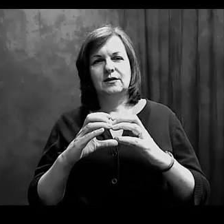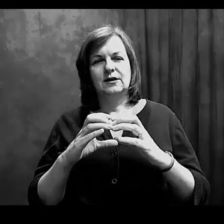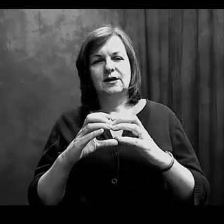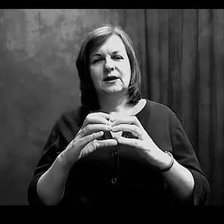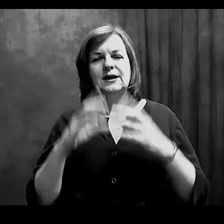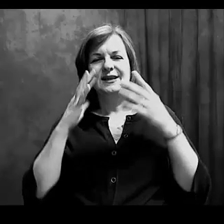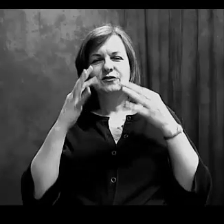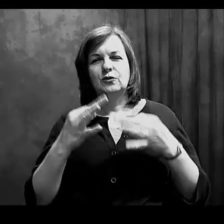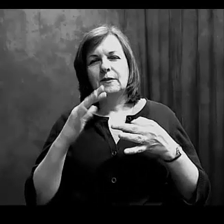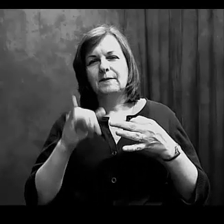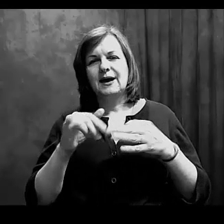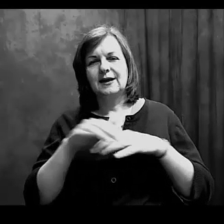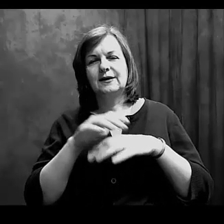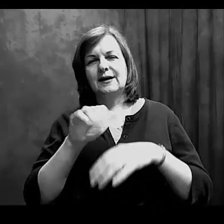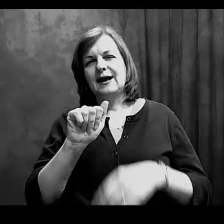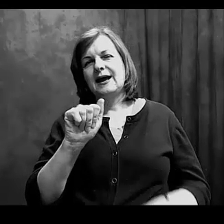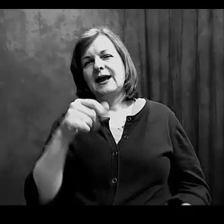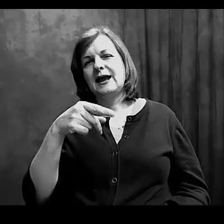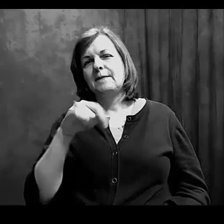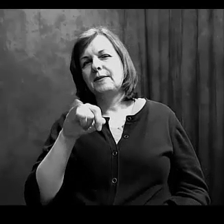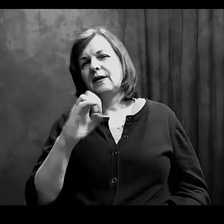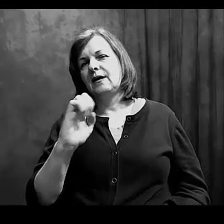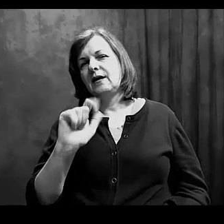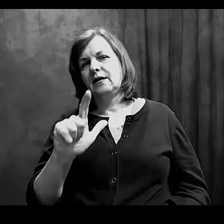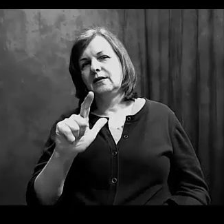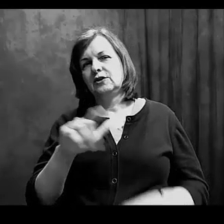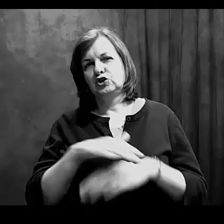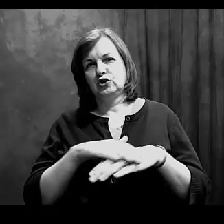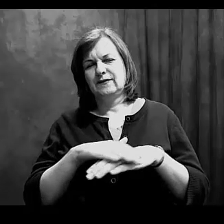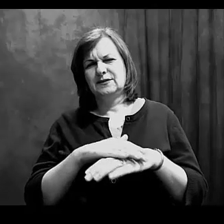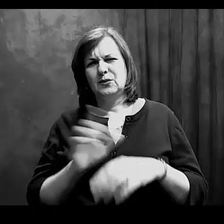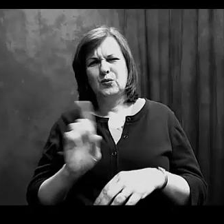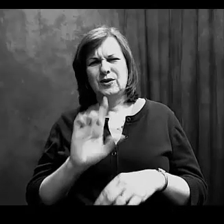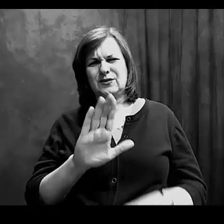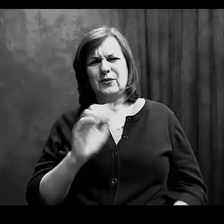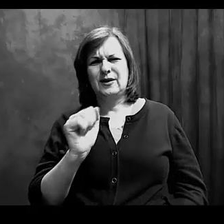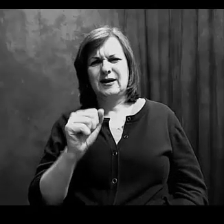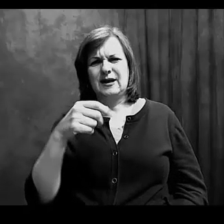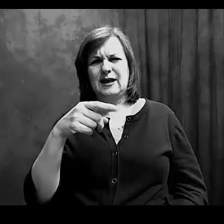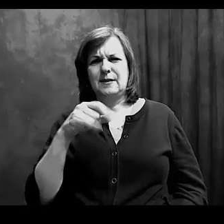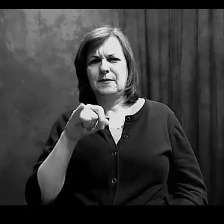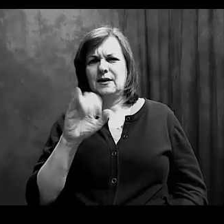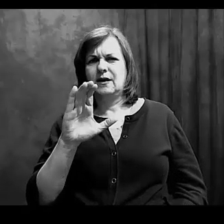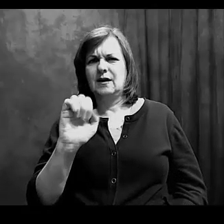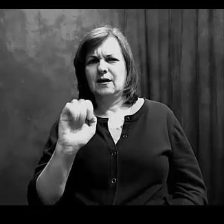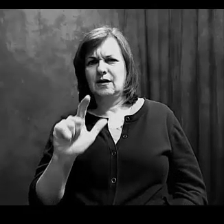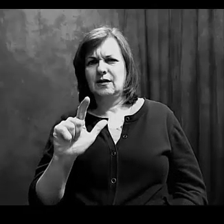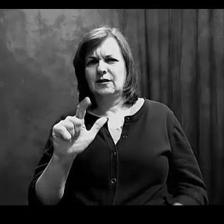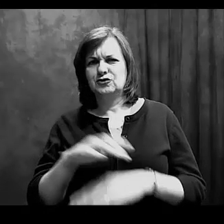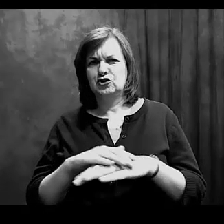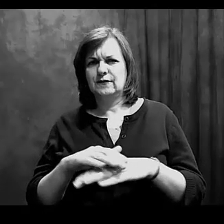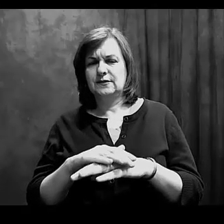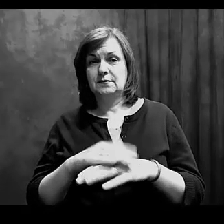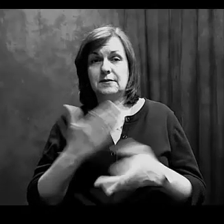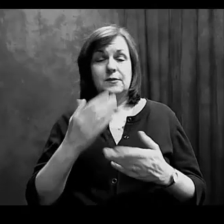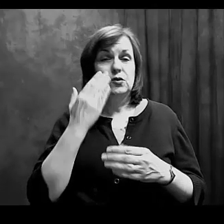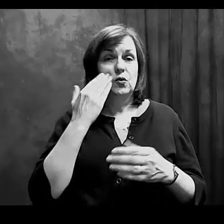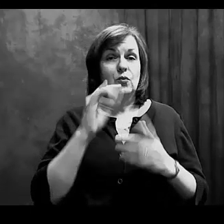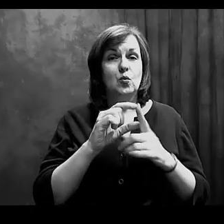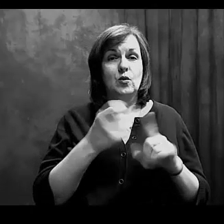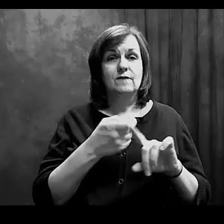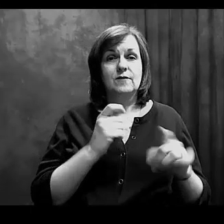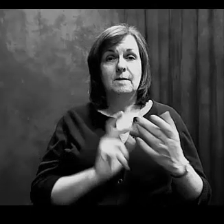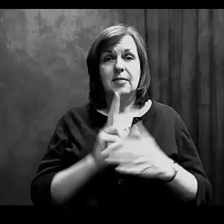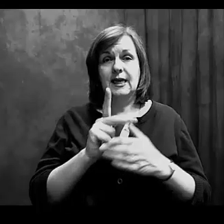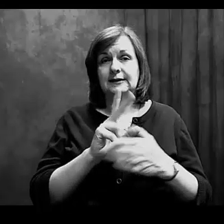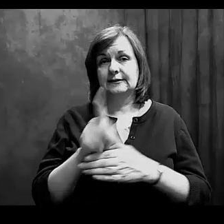apical surface. Where do you think your apical surface would be? Some of you know apical